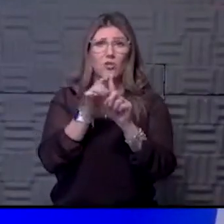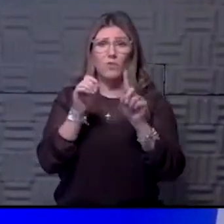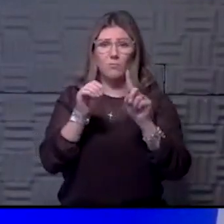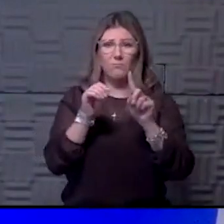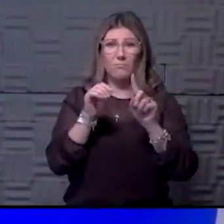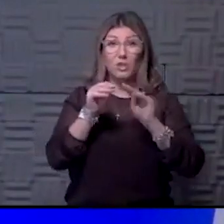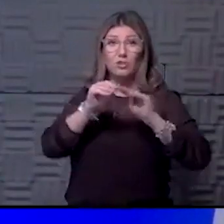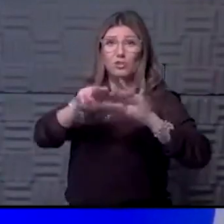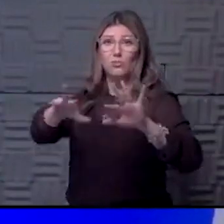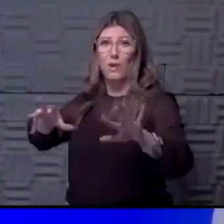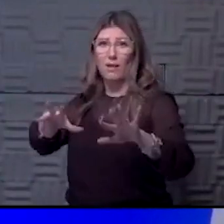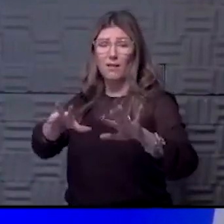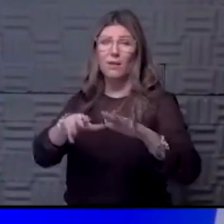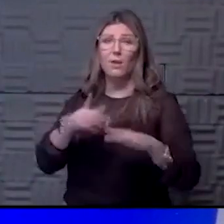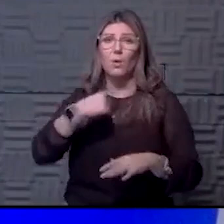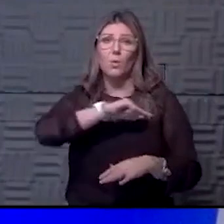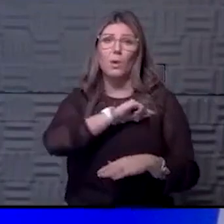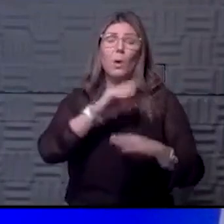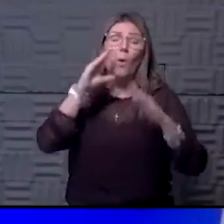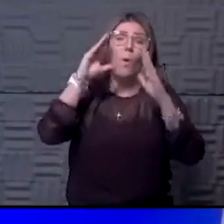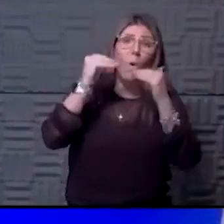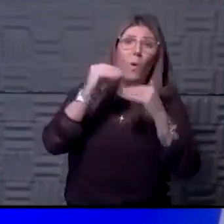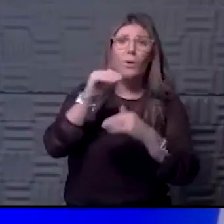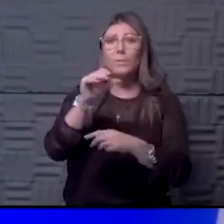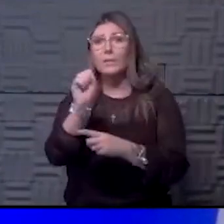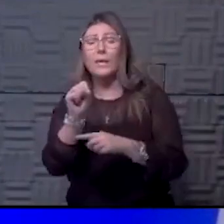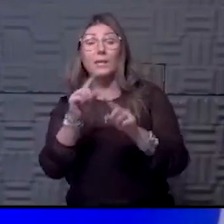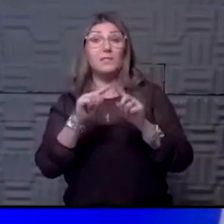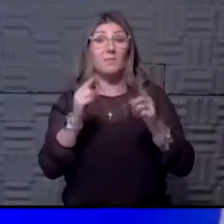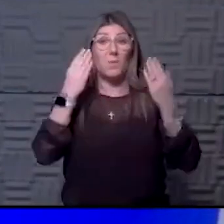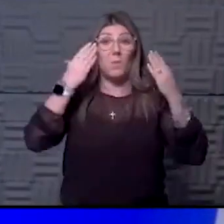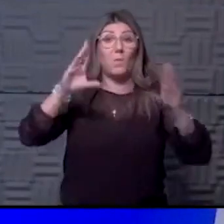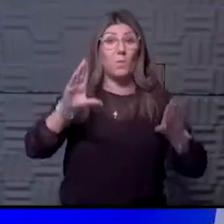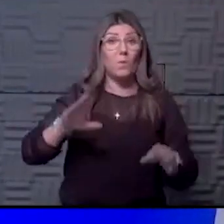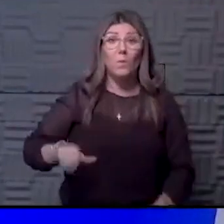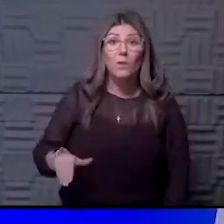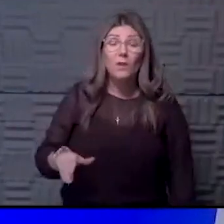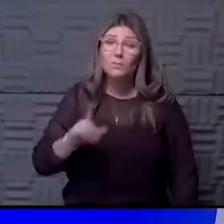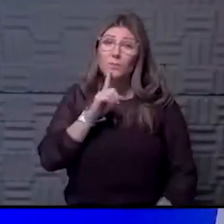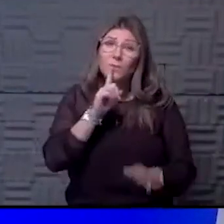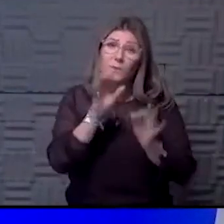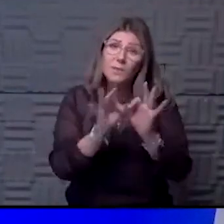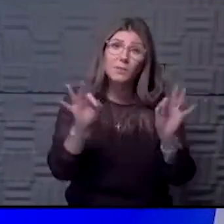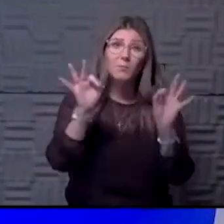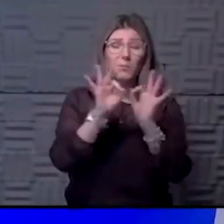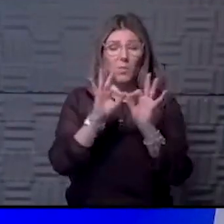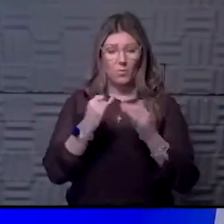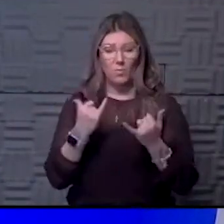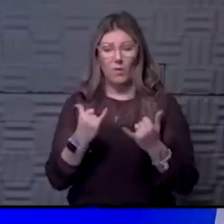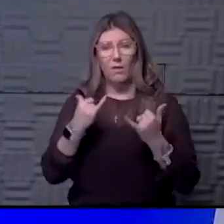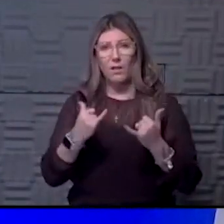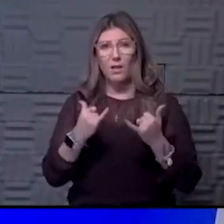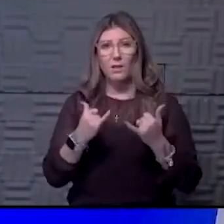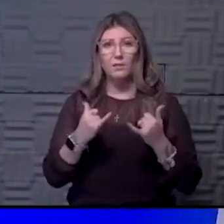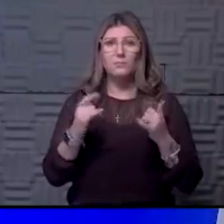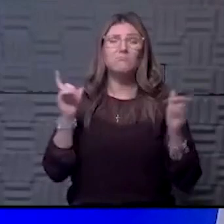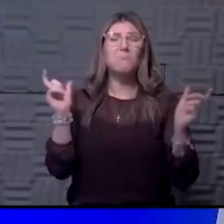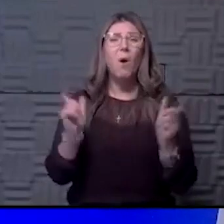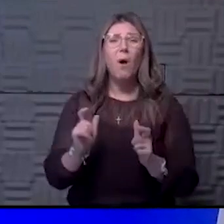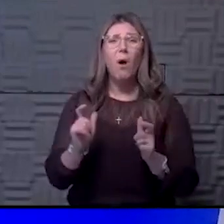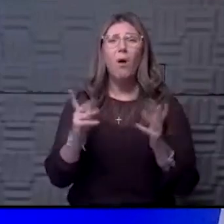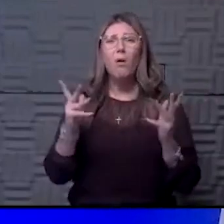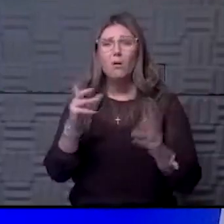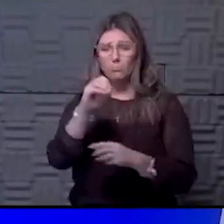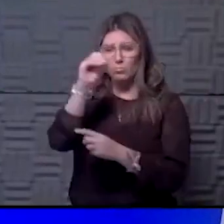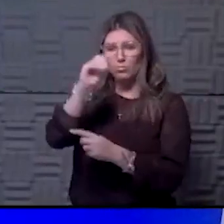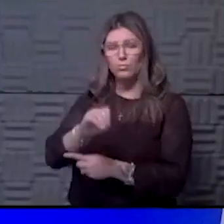the disease and transmitting? Now, we hope that yes, but we don't know that. So it's vitally important, especially right now with such a small amount or